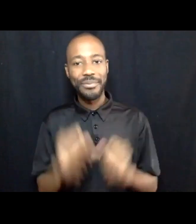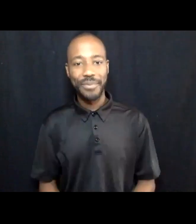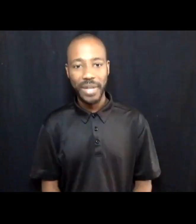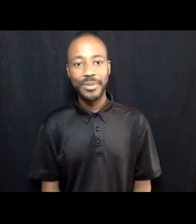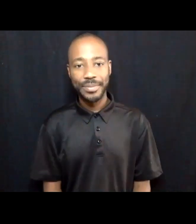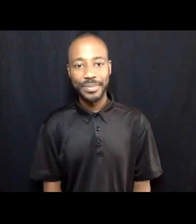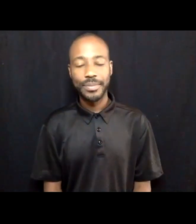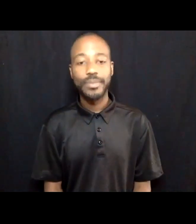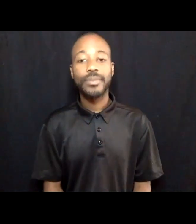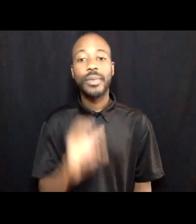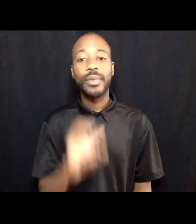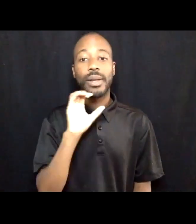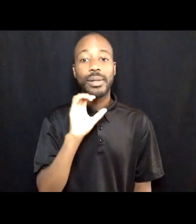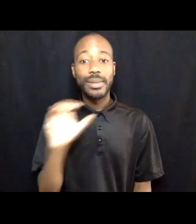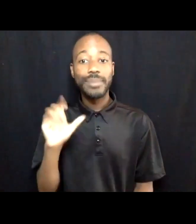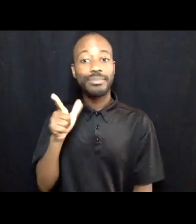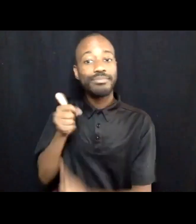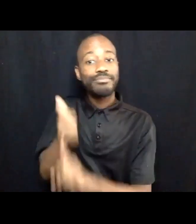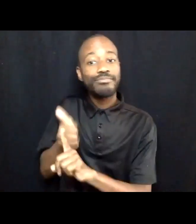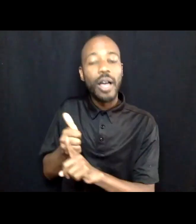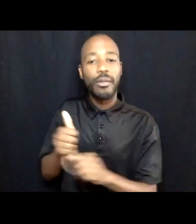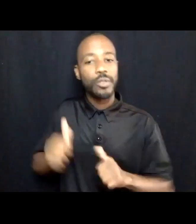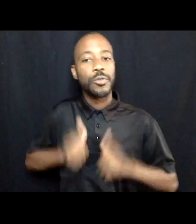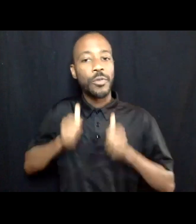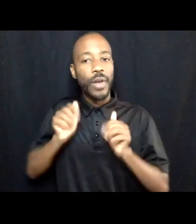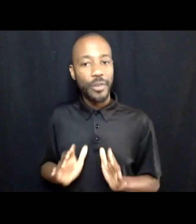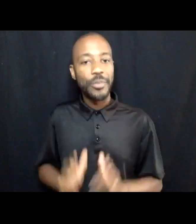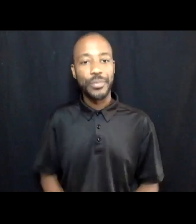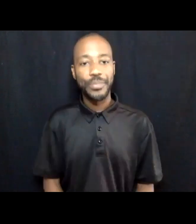Cece McDonald is a survivor